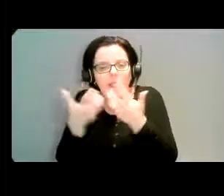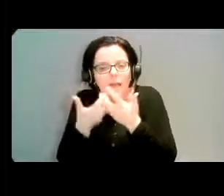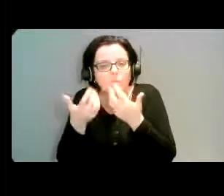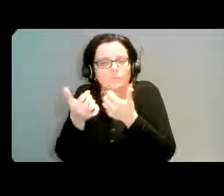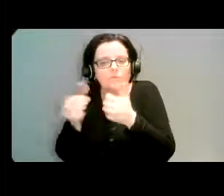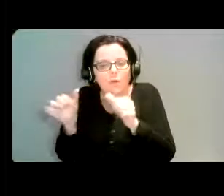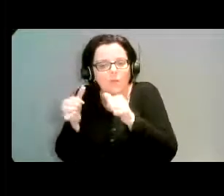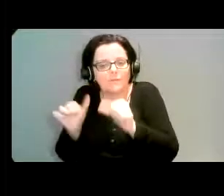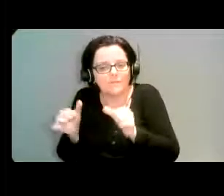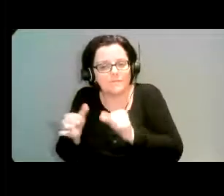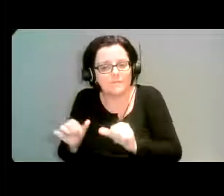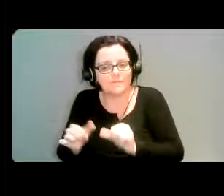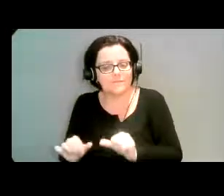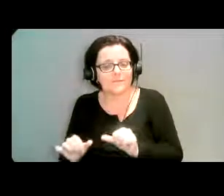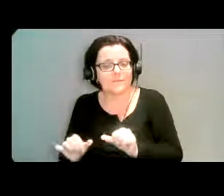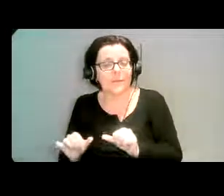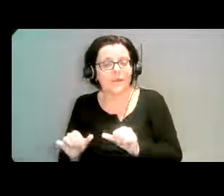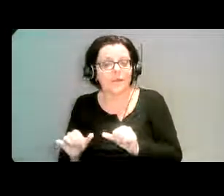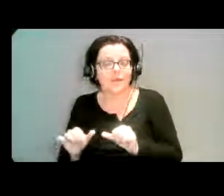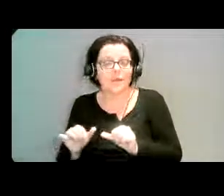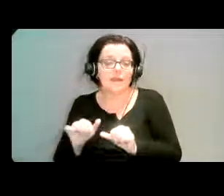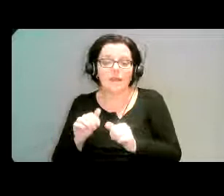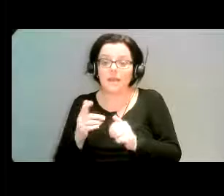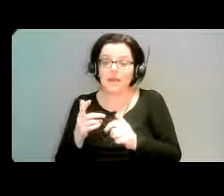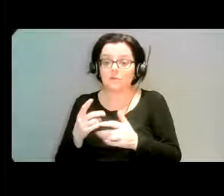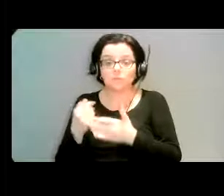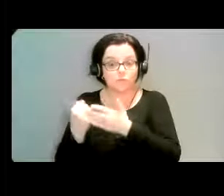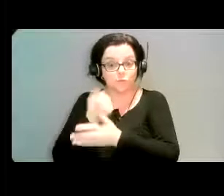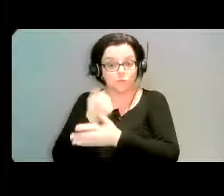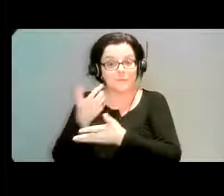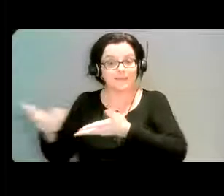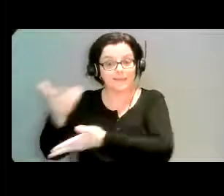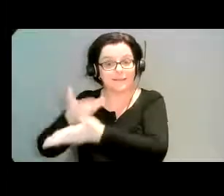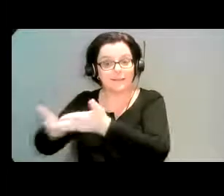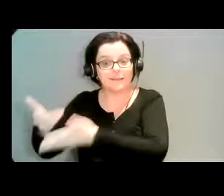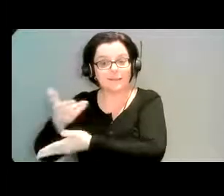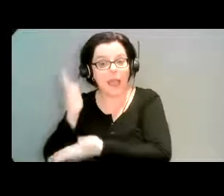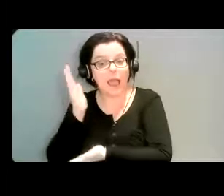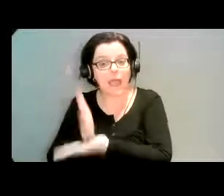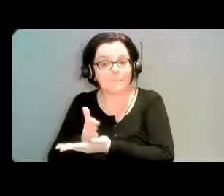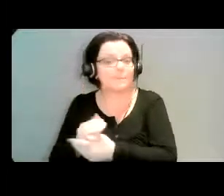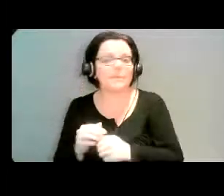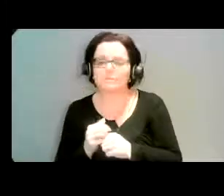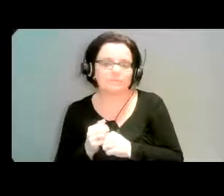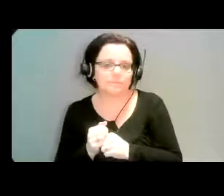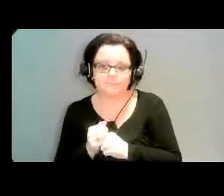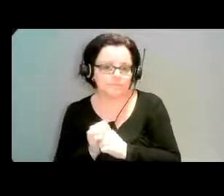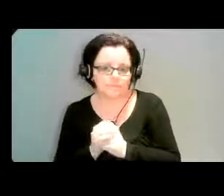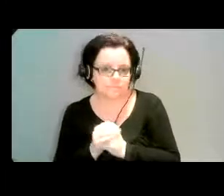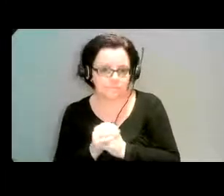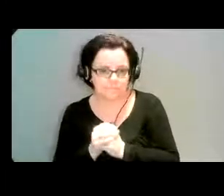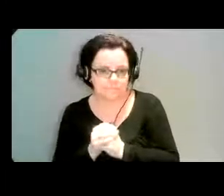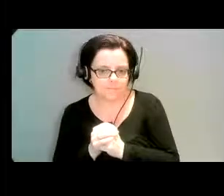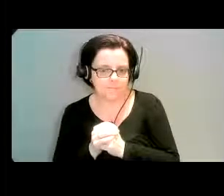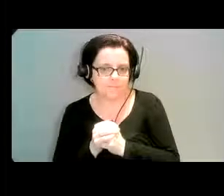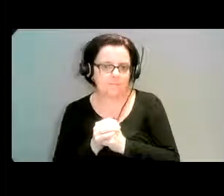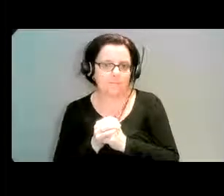just not, but in reality, this is not how things are.